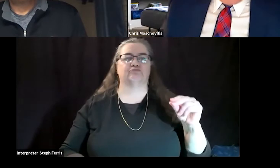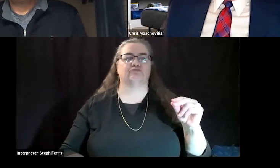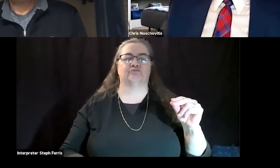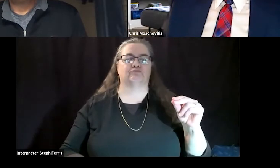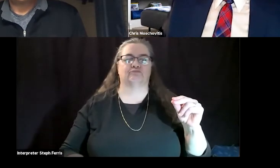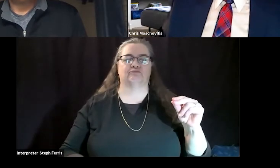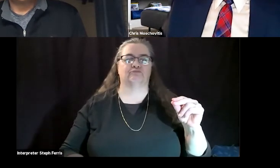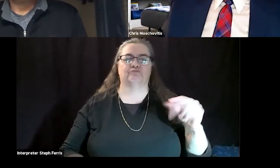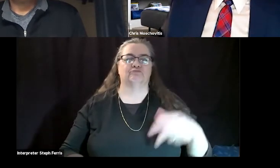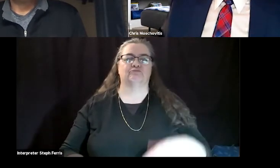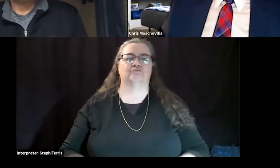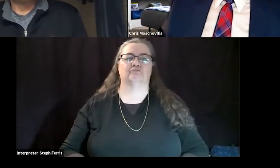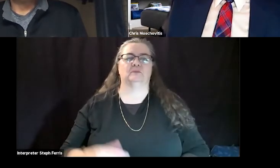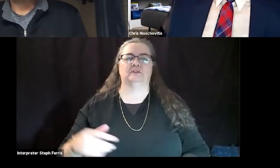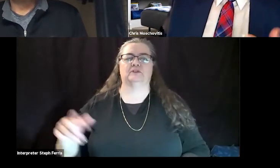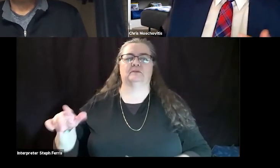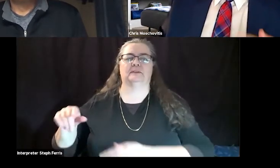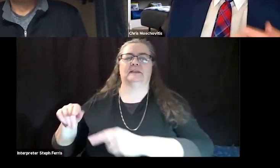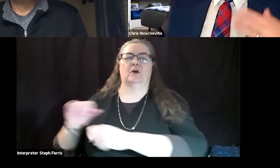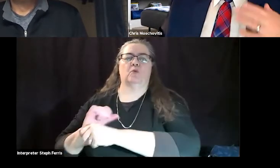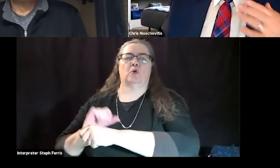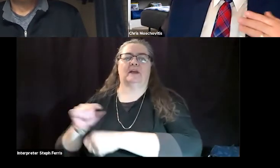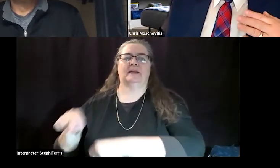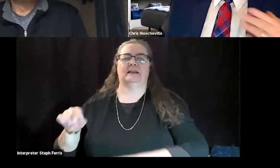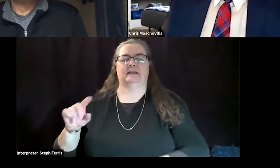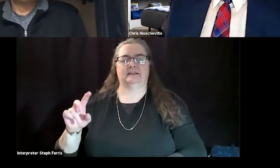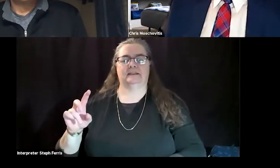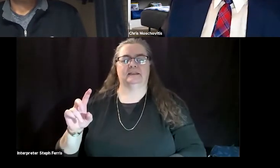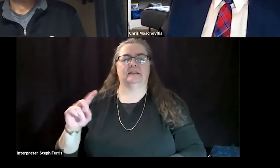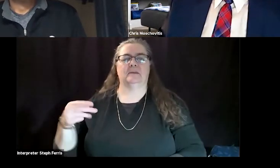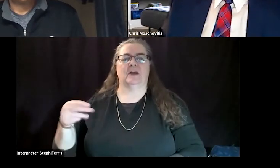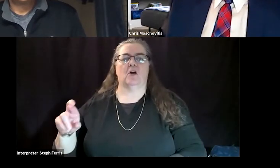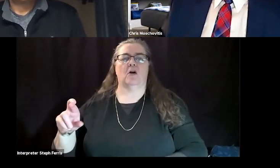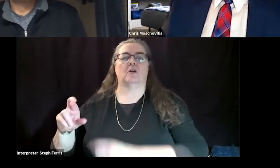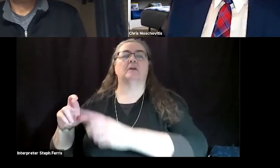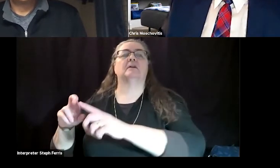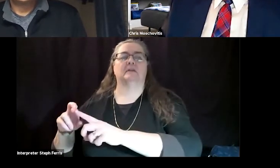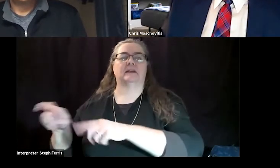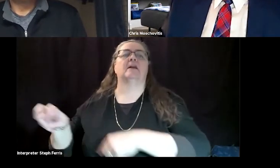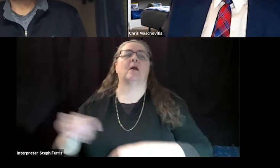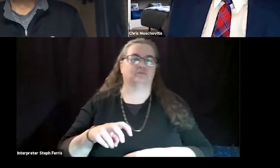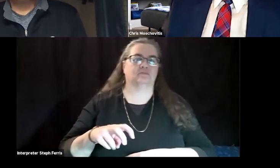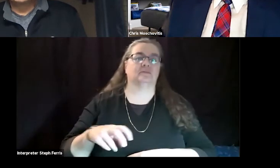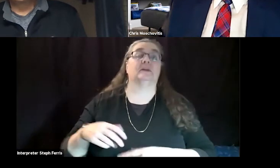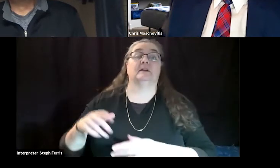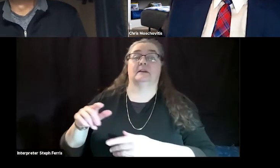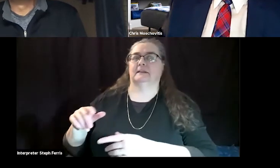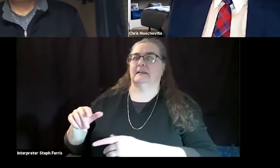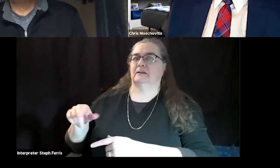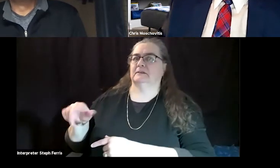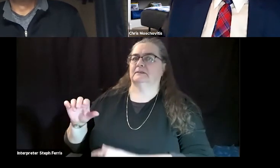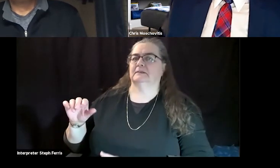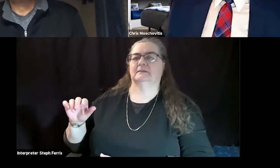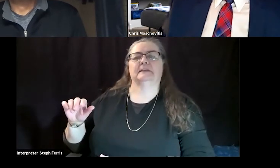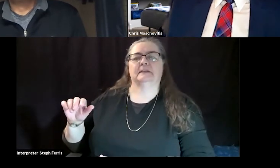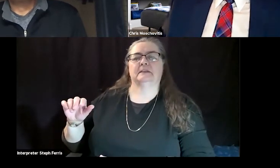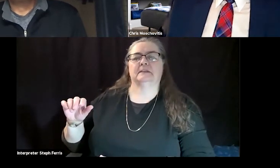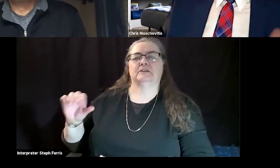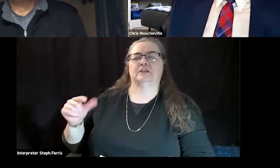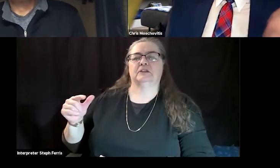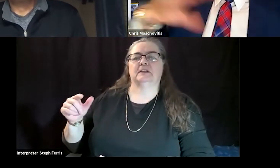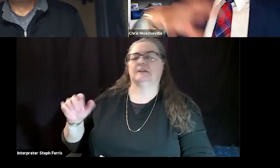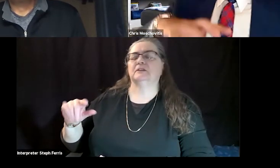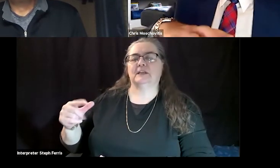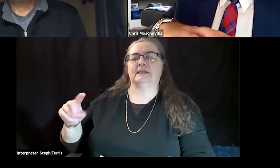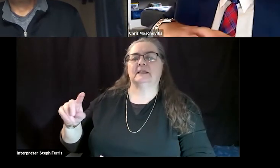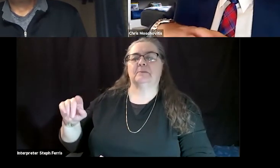Yes, exactly. Yeah. Because GDPR requires you to have a DPO in large organizations. So